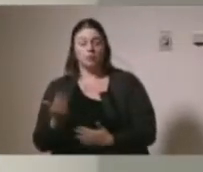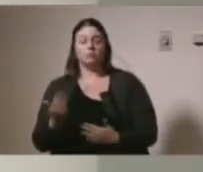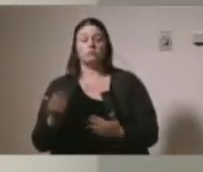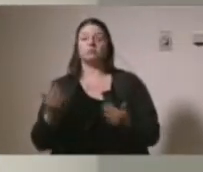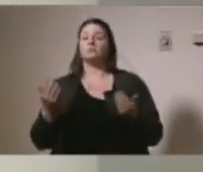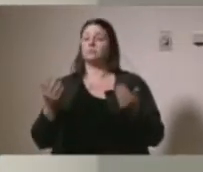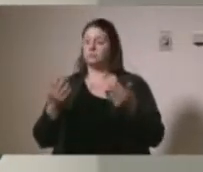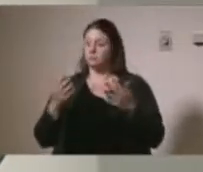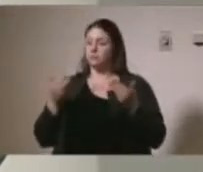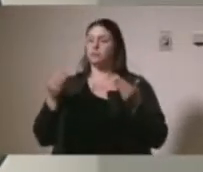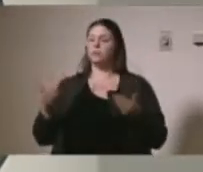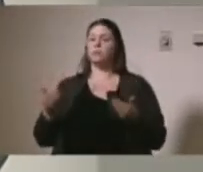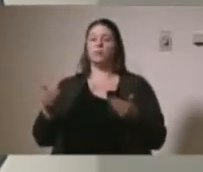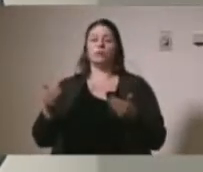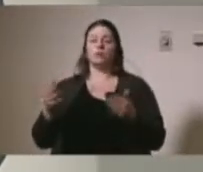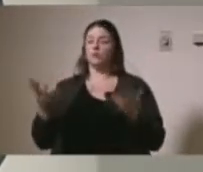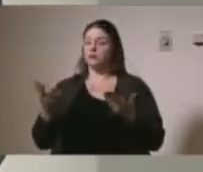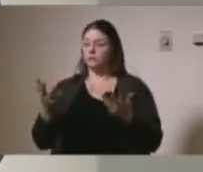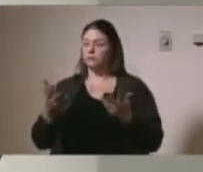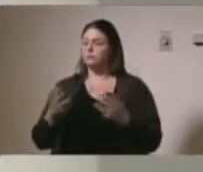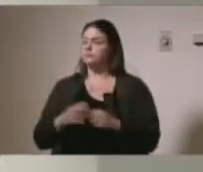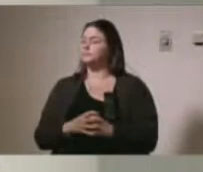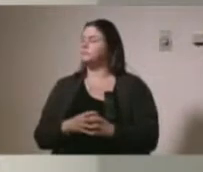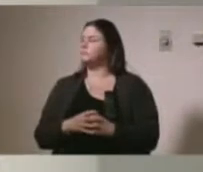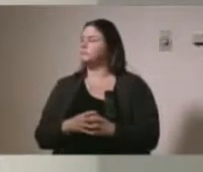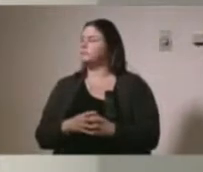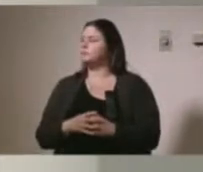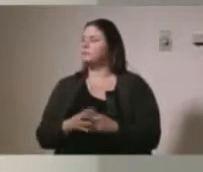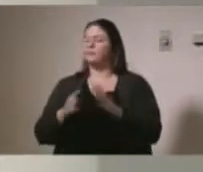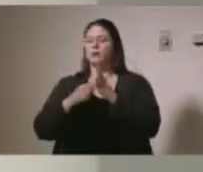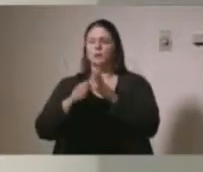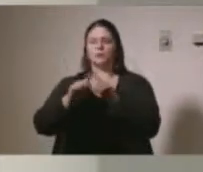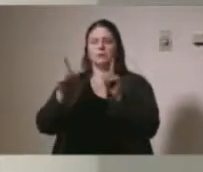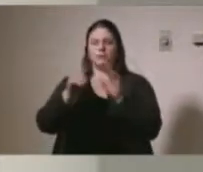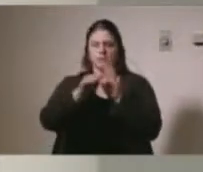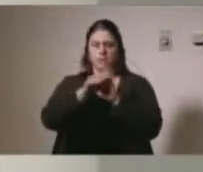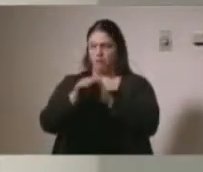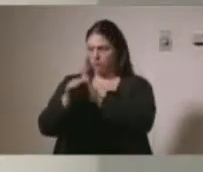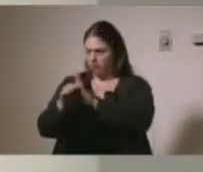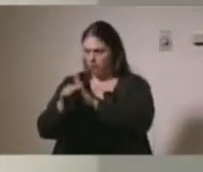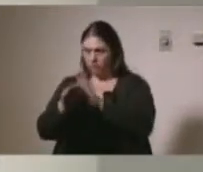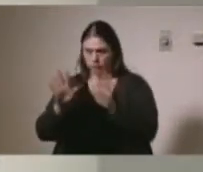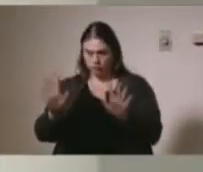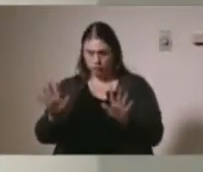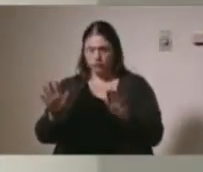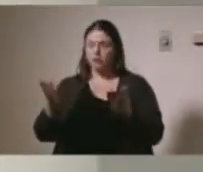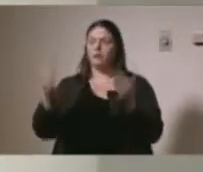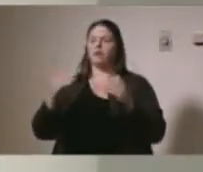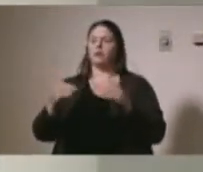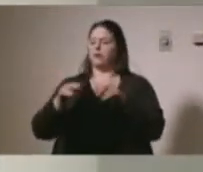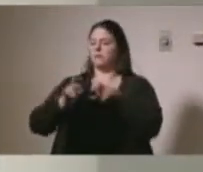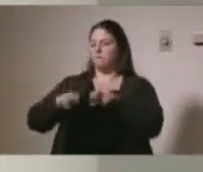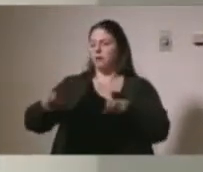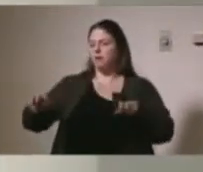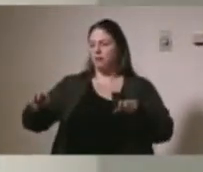firstly, with the models, and then after that, we'll have a roundtable on